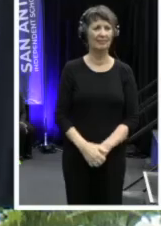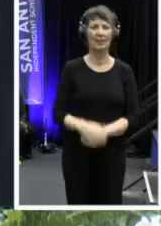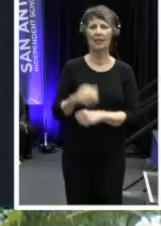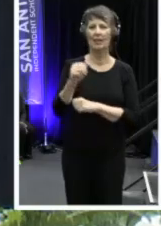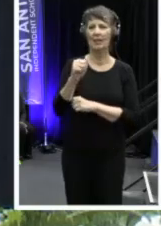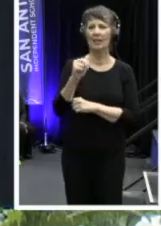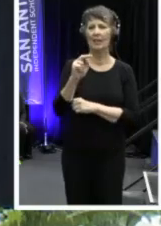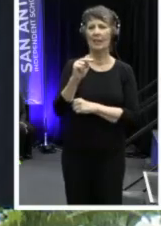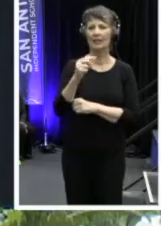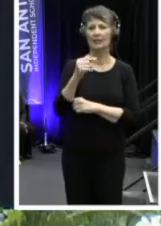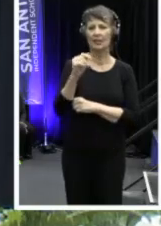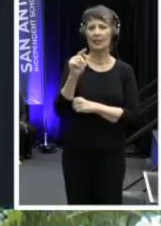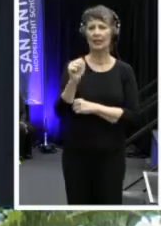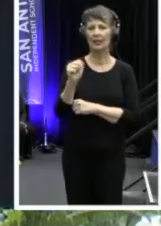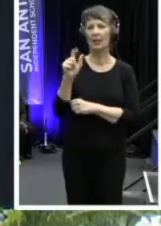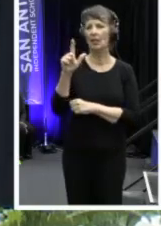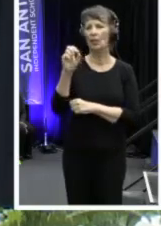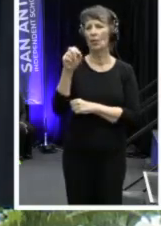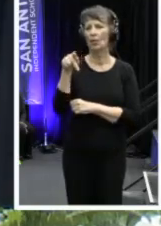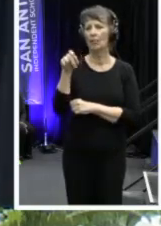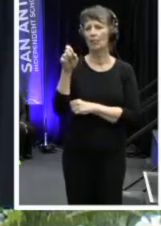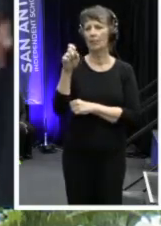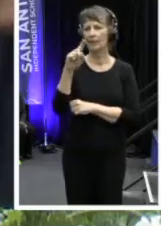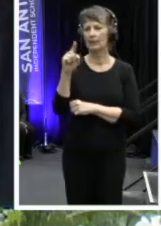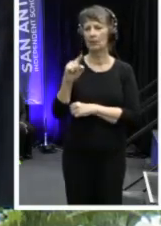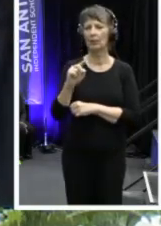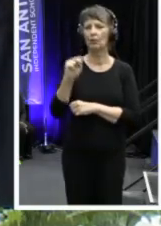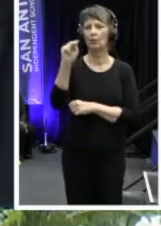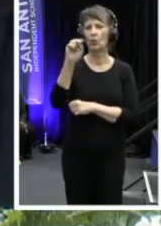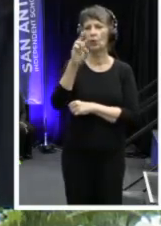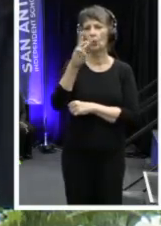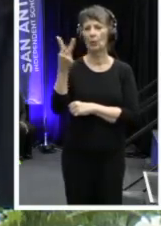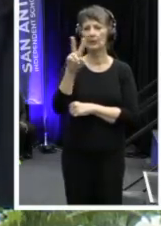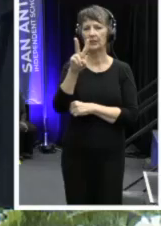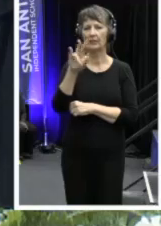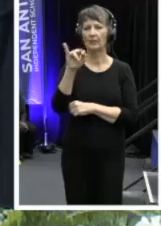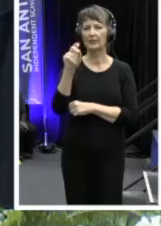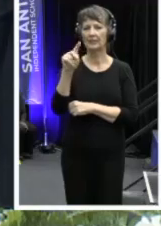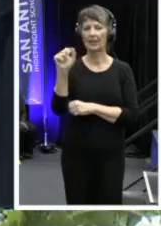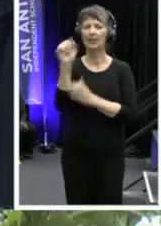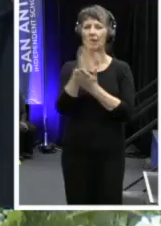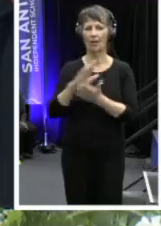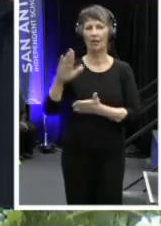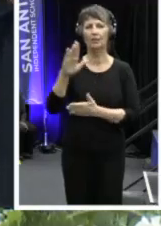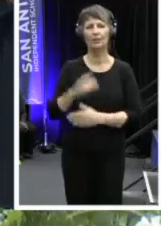Angelina Anaí López will be attending Northwest Vista College.